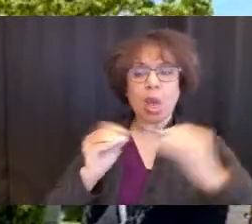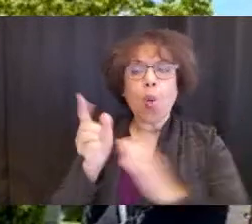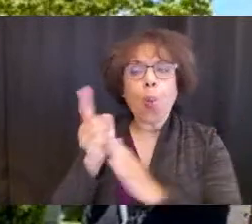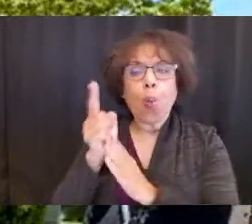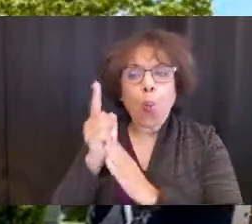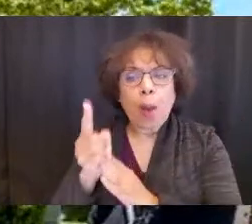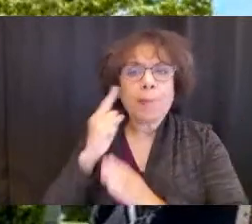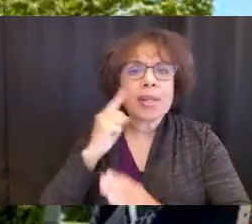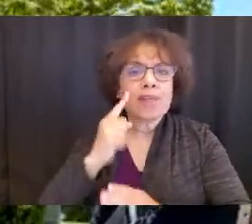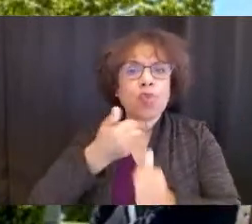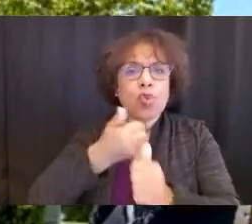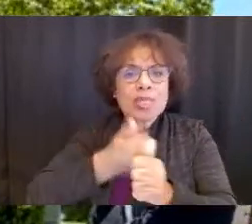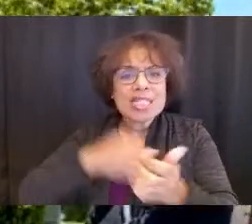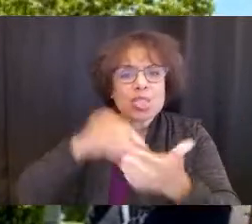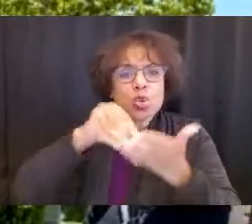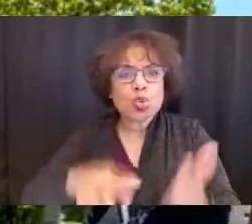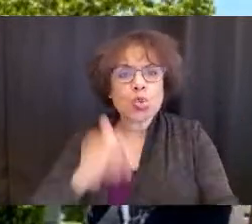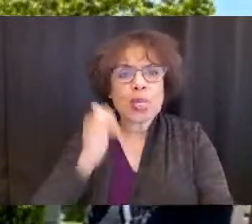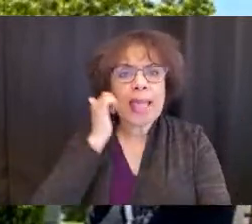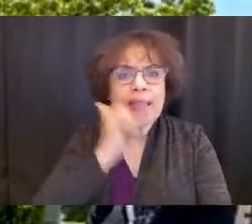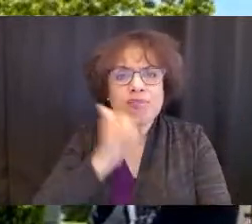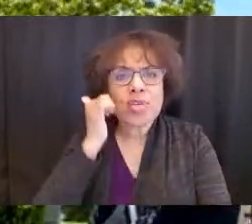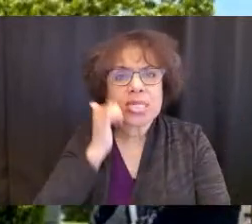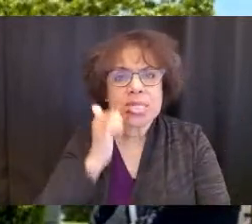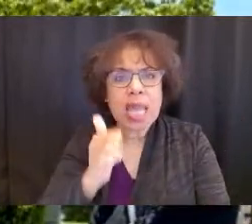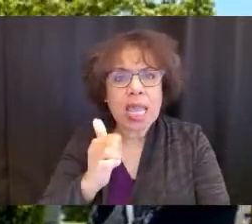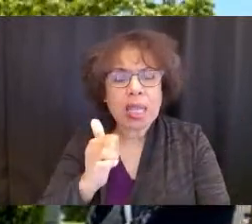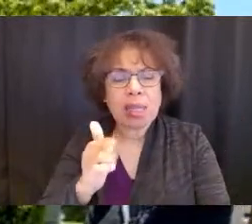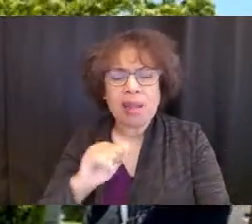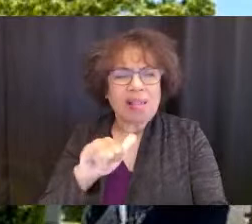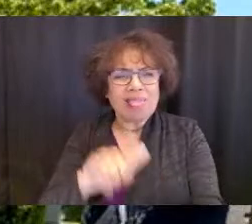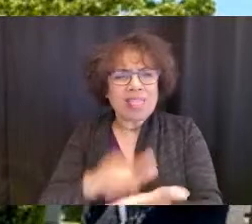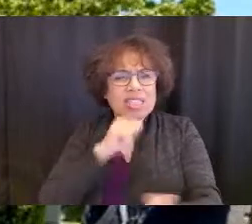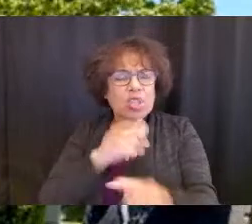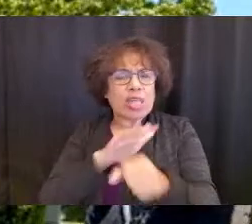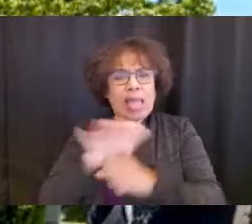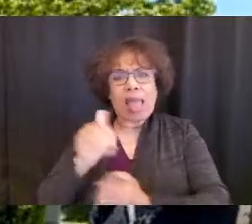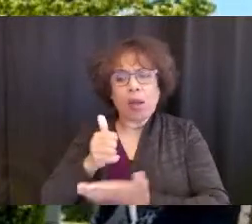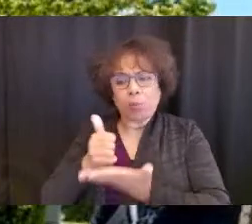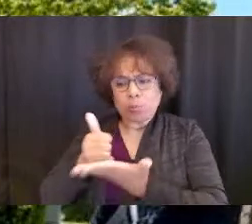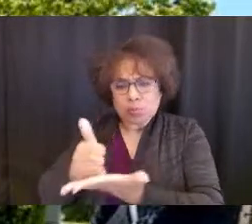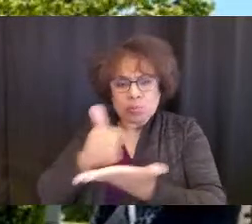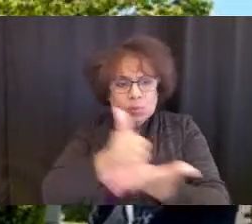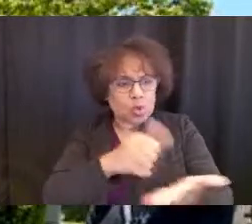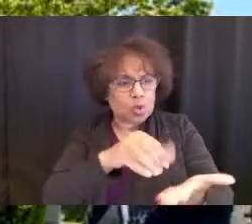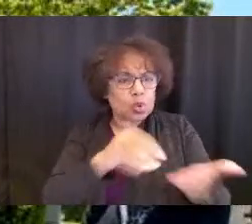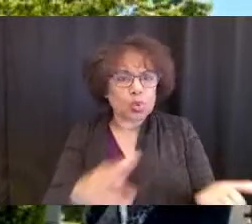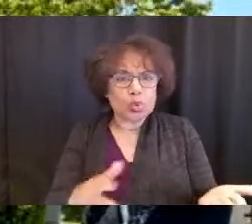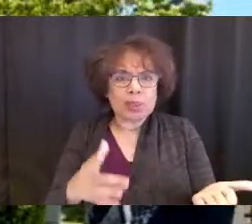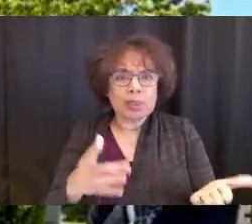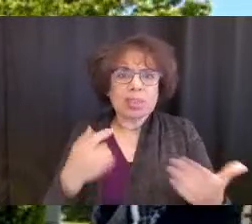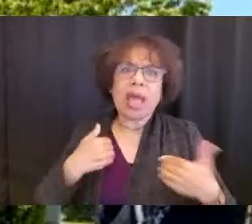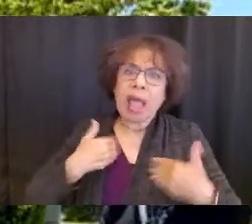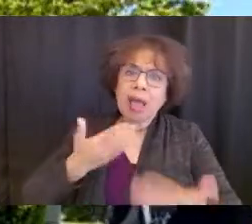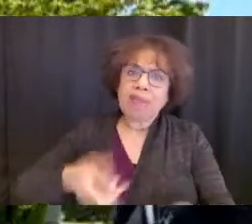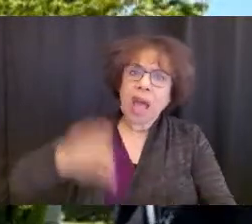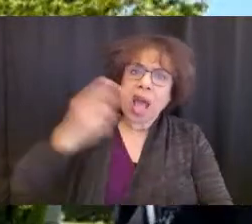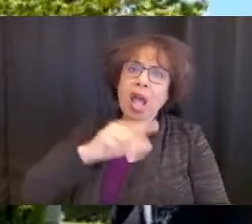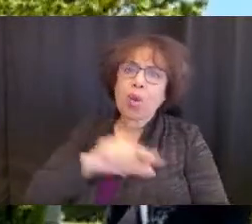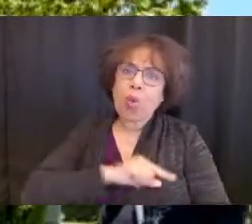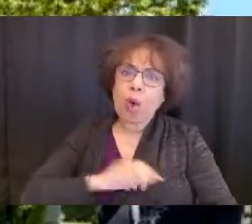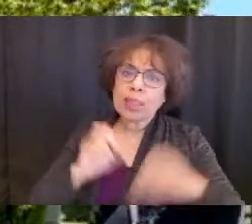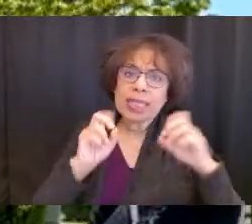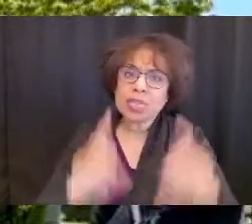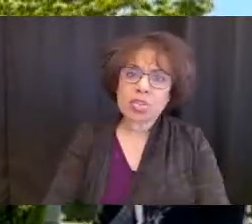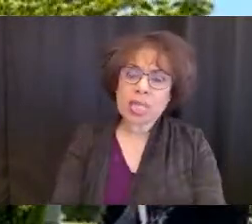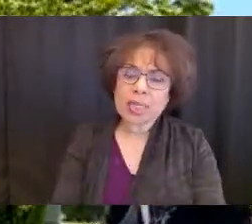student per day. That's not enough to help each individual student get what they need. and to provide that high quality education.